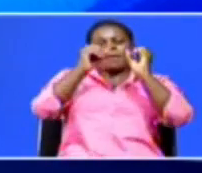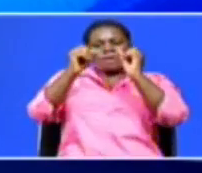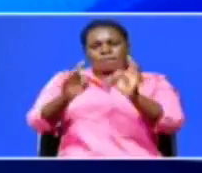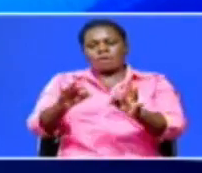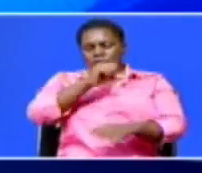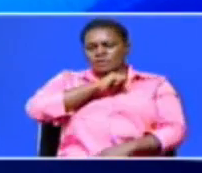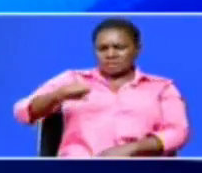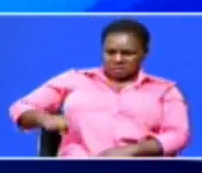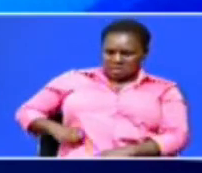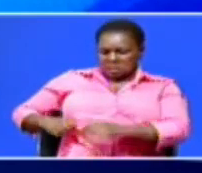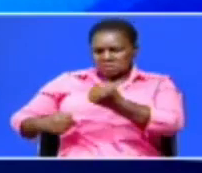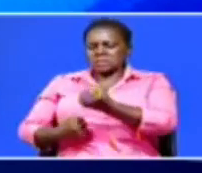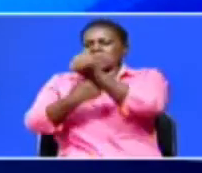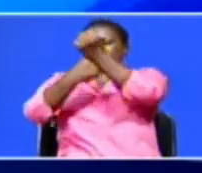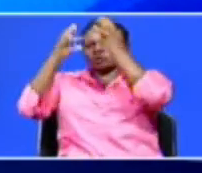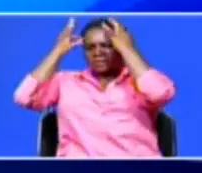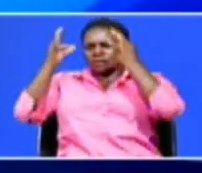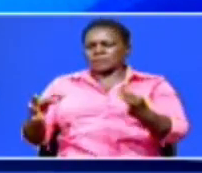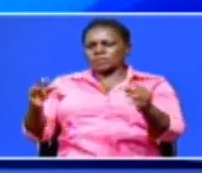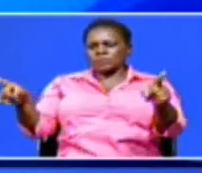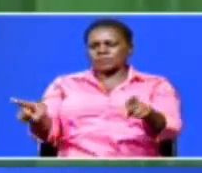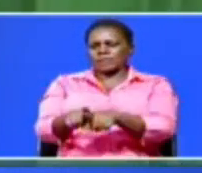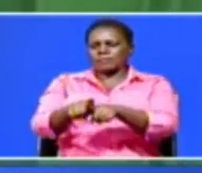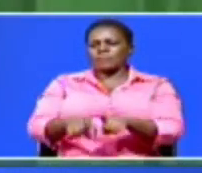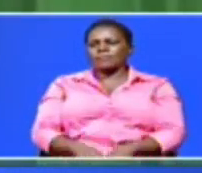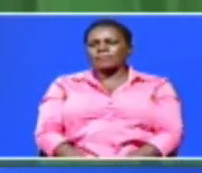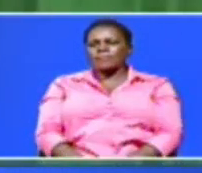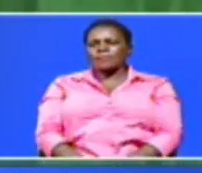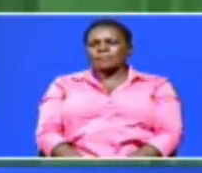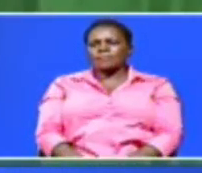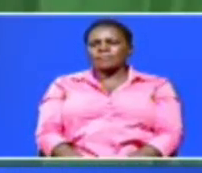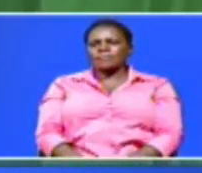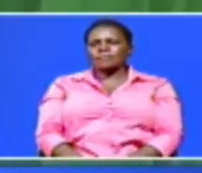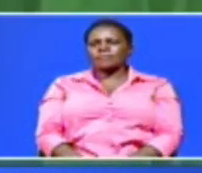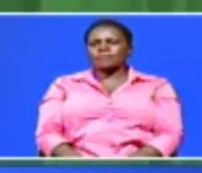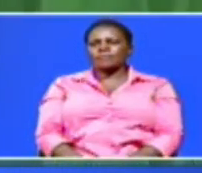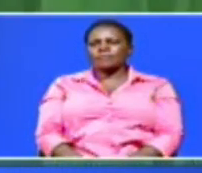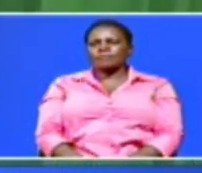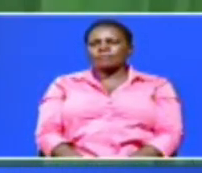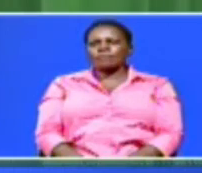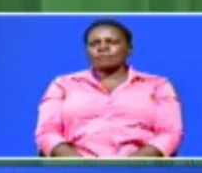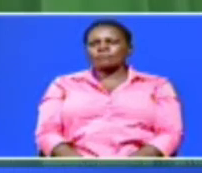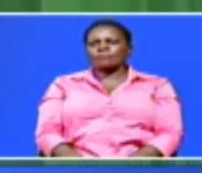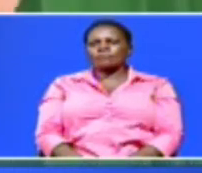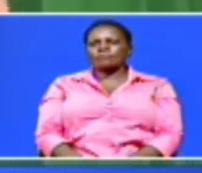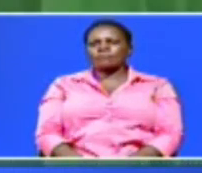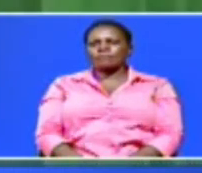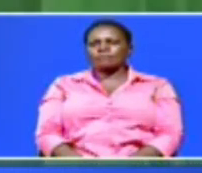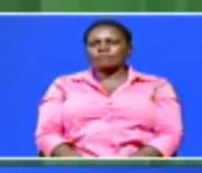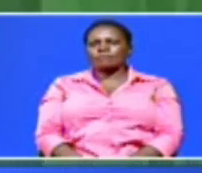Senate upholds the decision. Sijui hapa kama ma MCA wako area. Uko